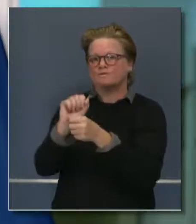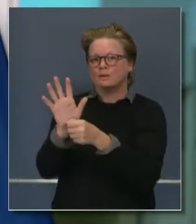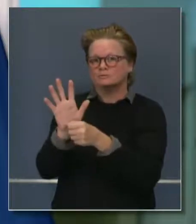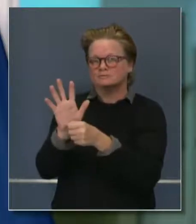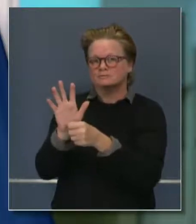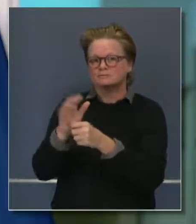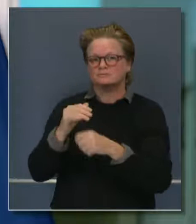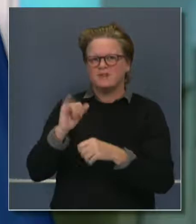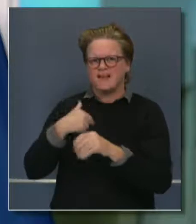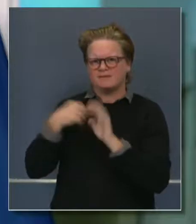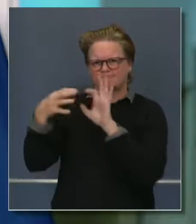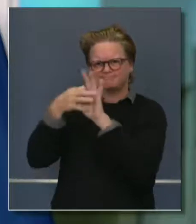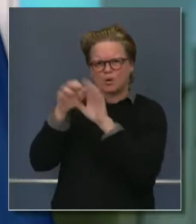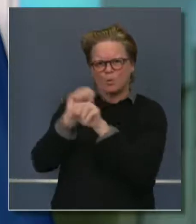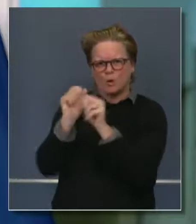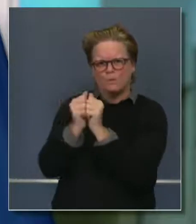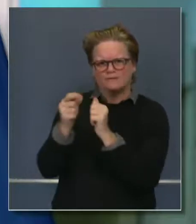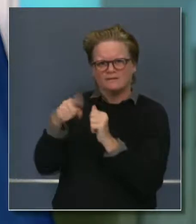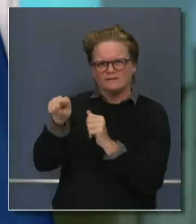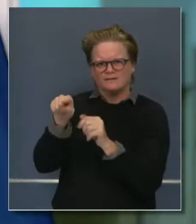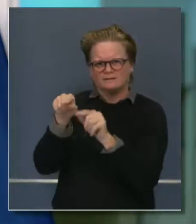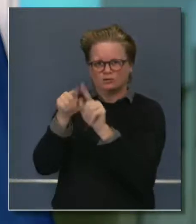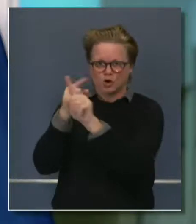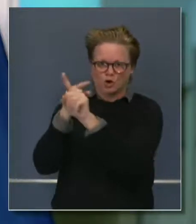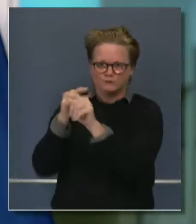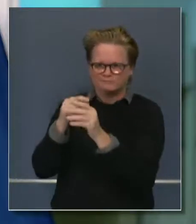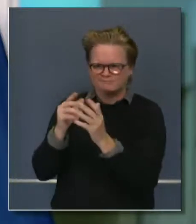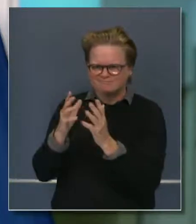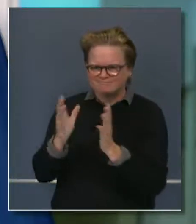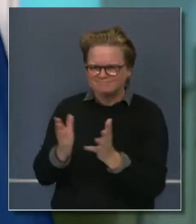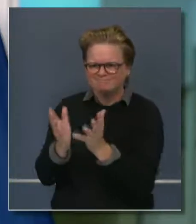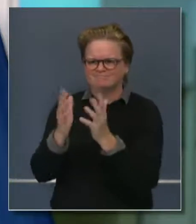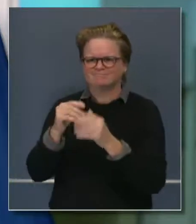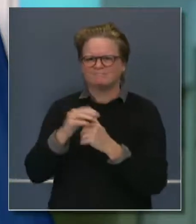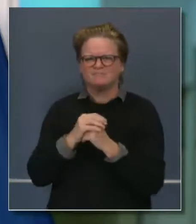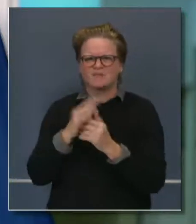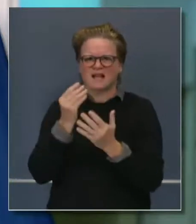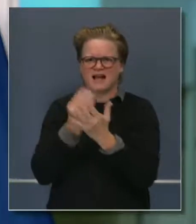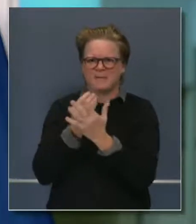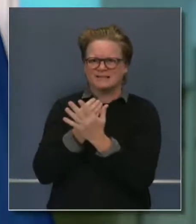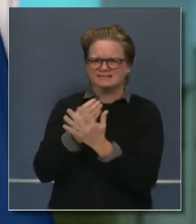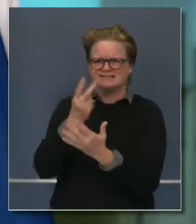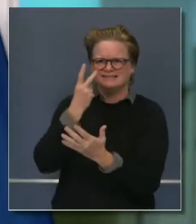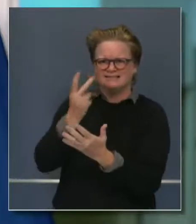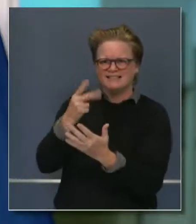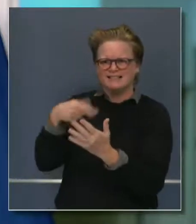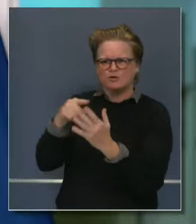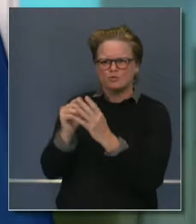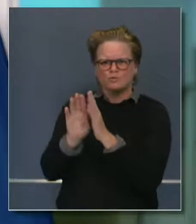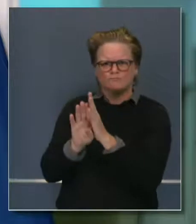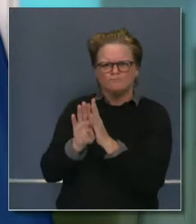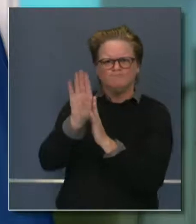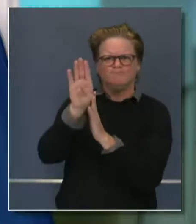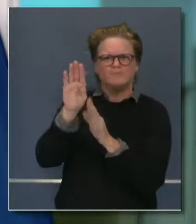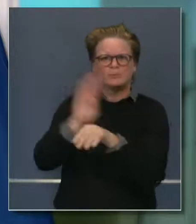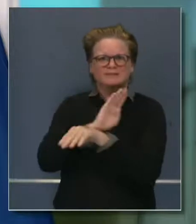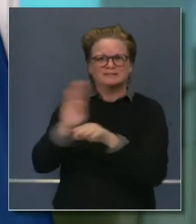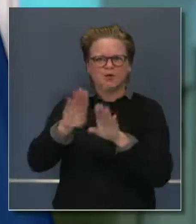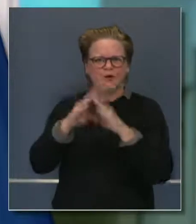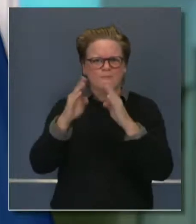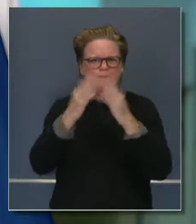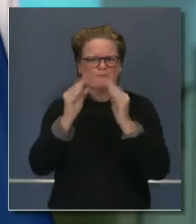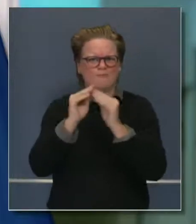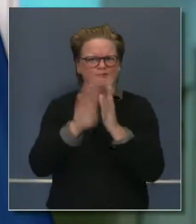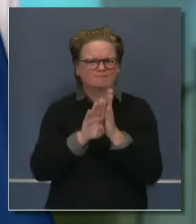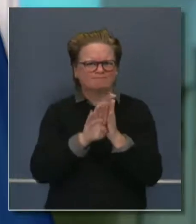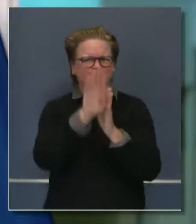can stimulate economic growth, economic recovery, private activity, and new consumer spending. That's a